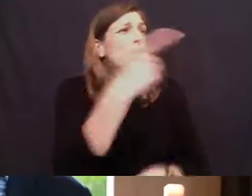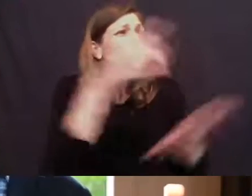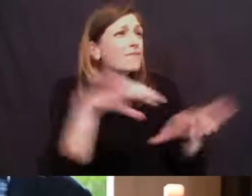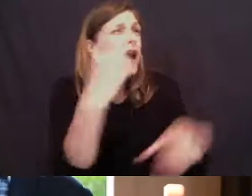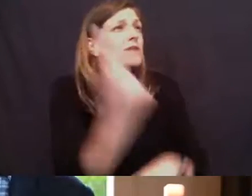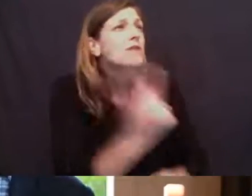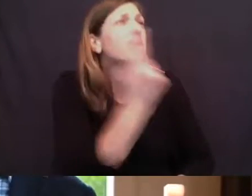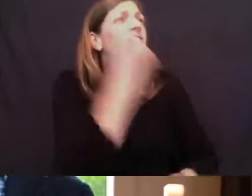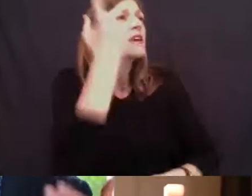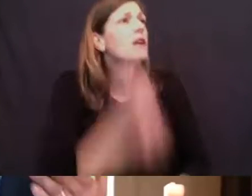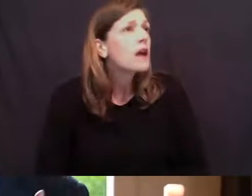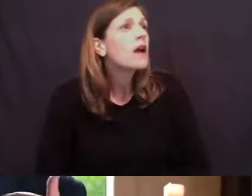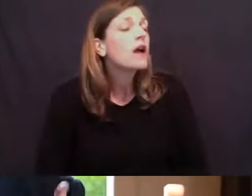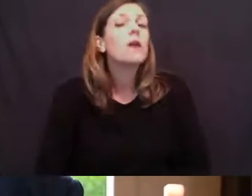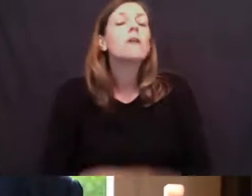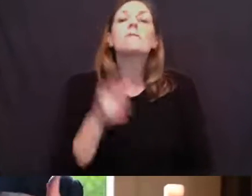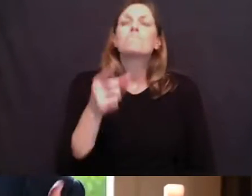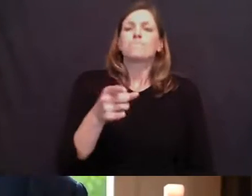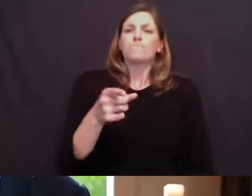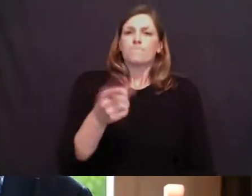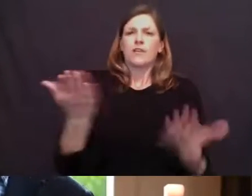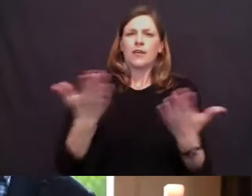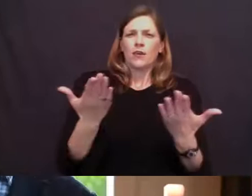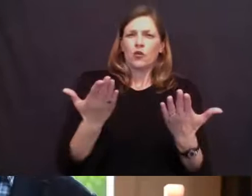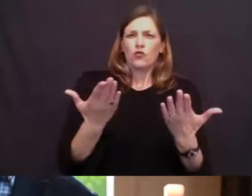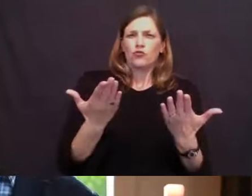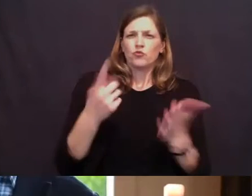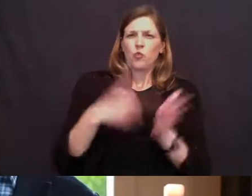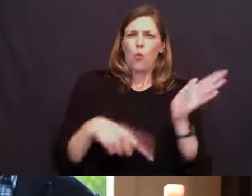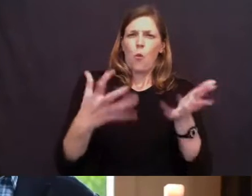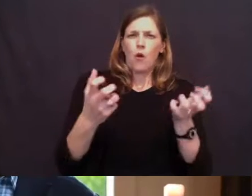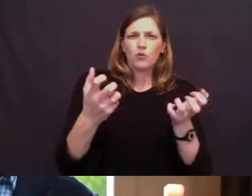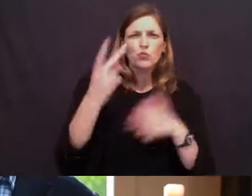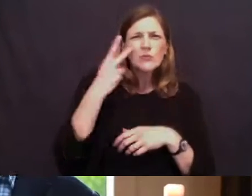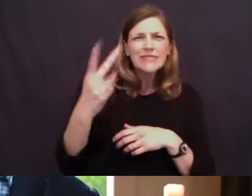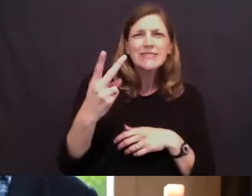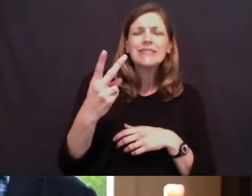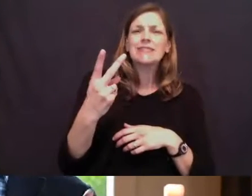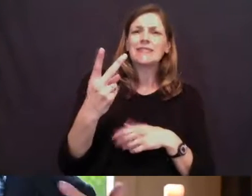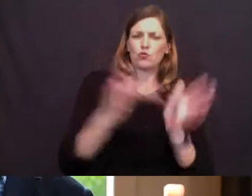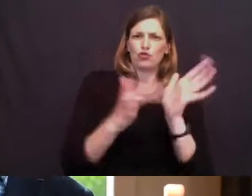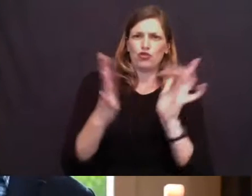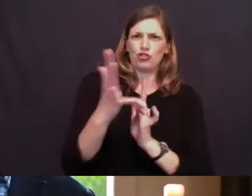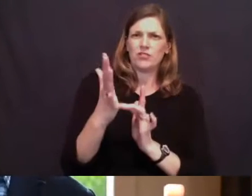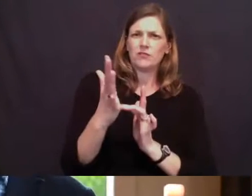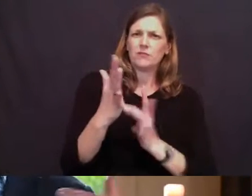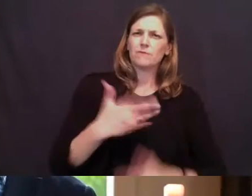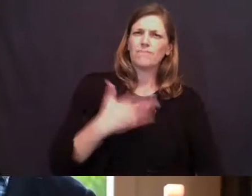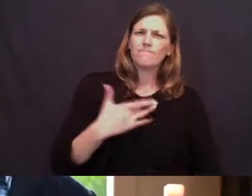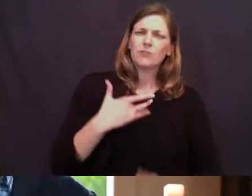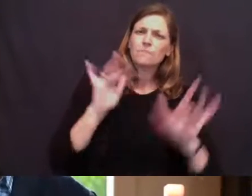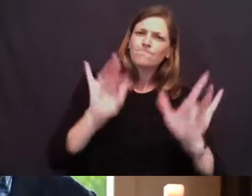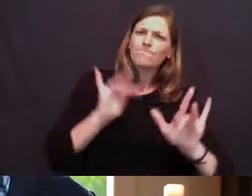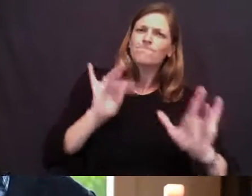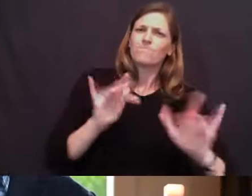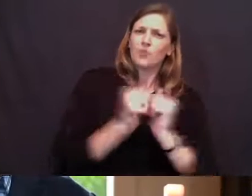something. Now, here's where I want you to understand and see how Jesus sympathizes with us. Even when we bring our hurts, even when we bring